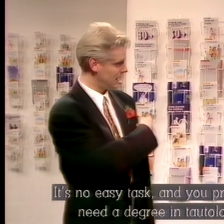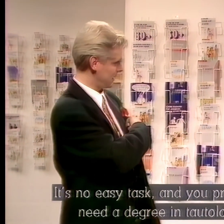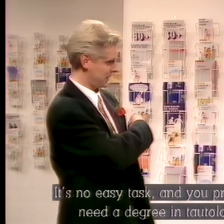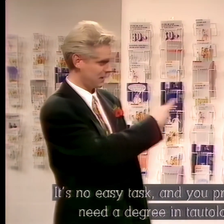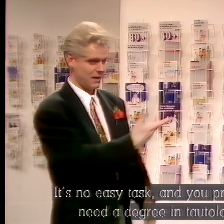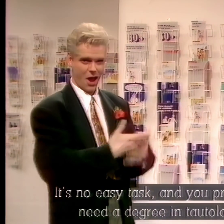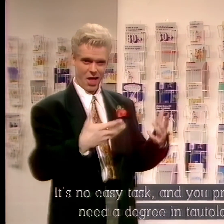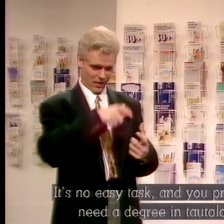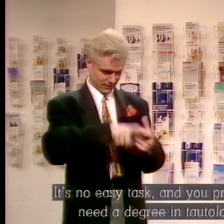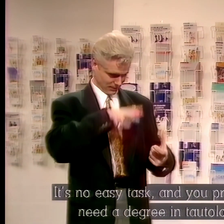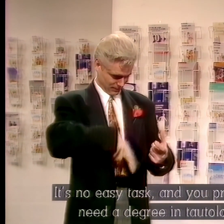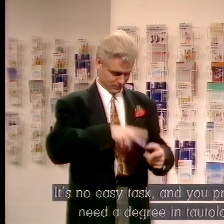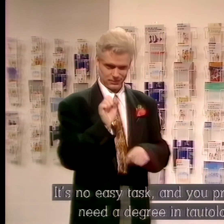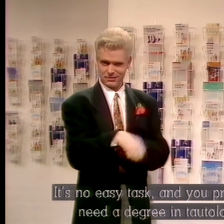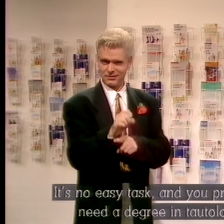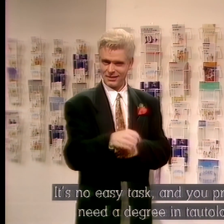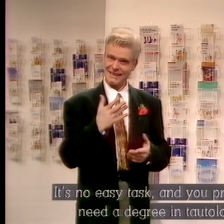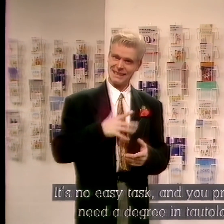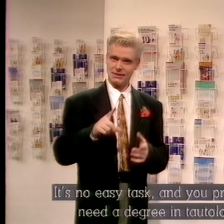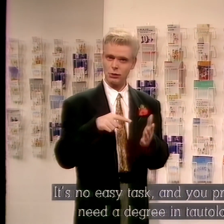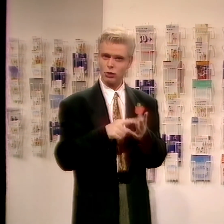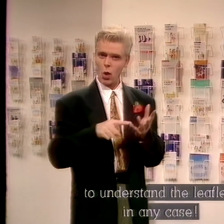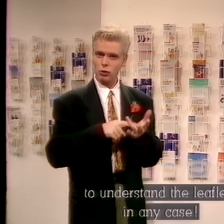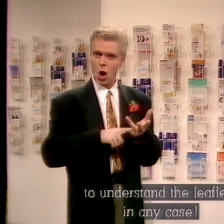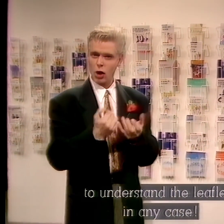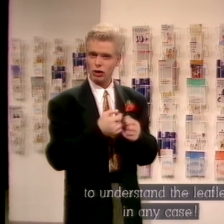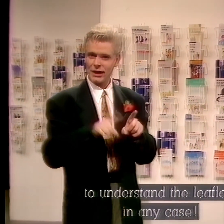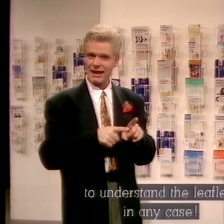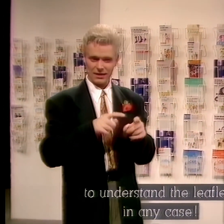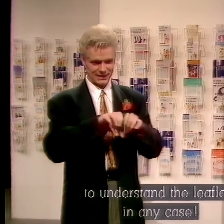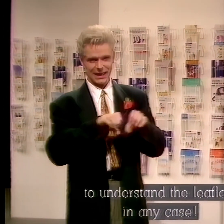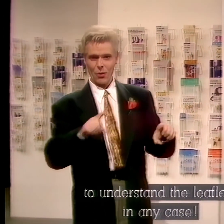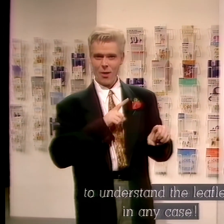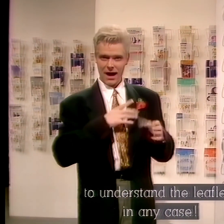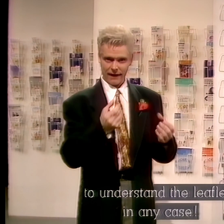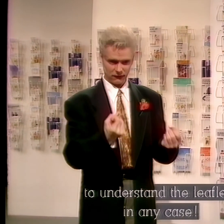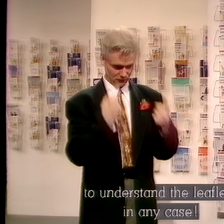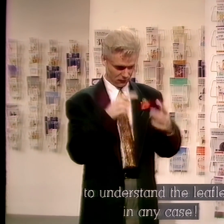easy task, and you probably need a degree in tautology to understand the leaflets in any case.